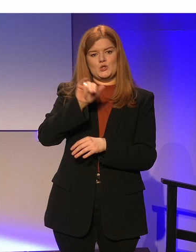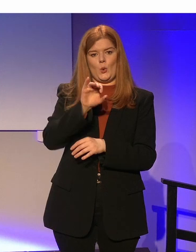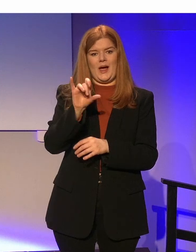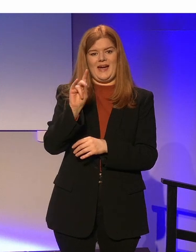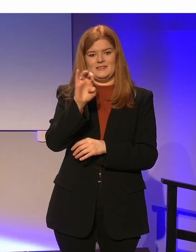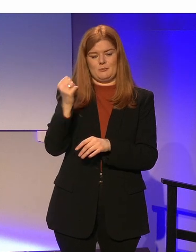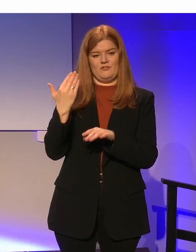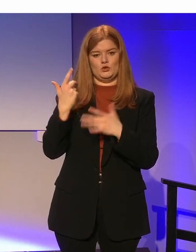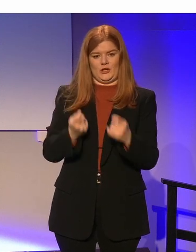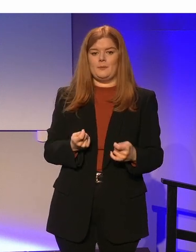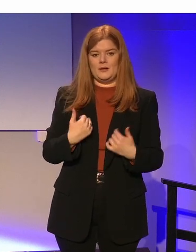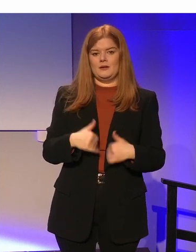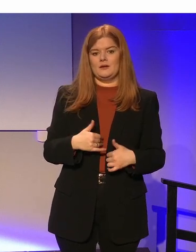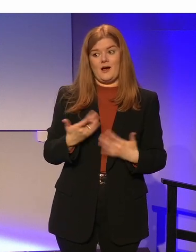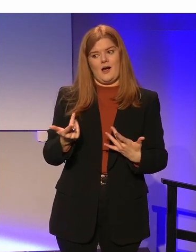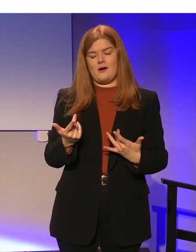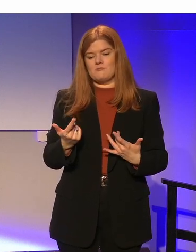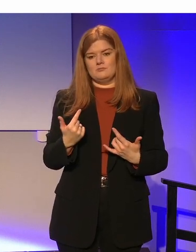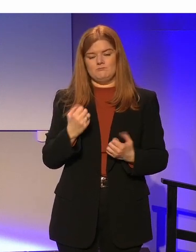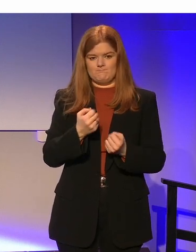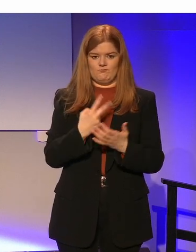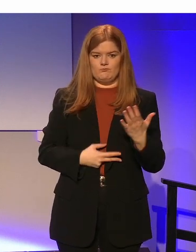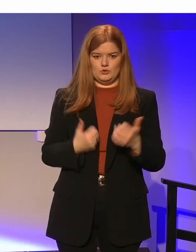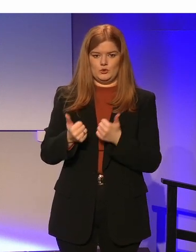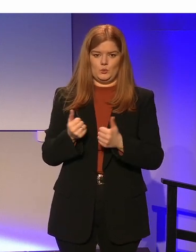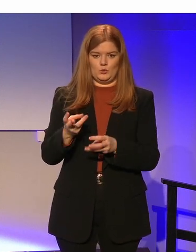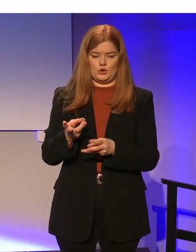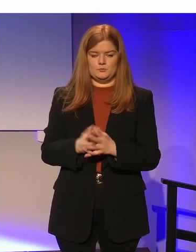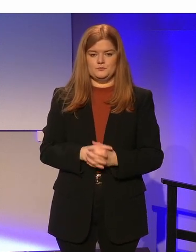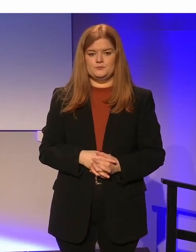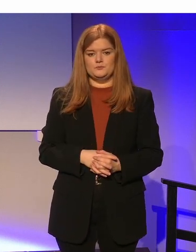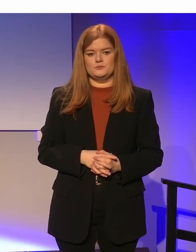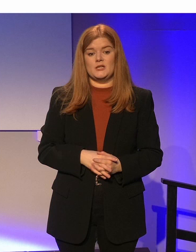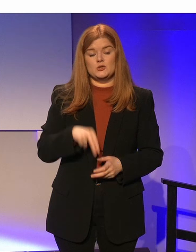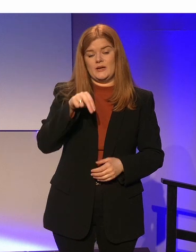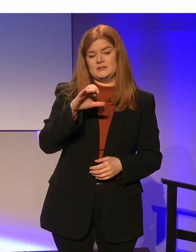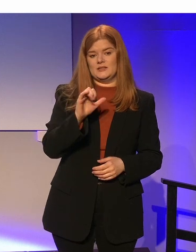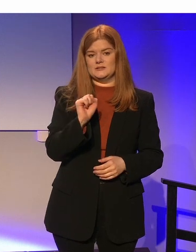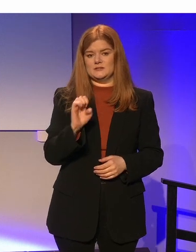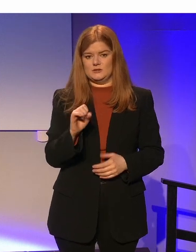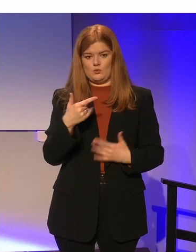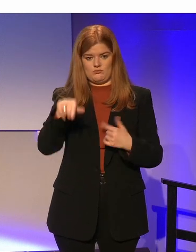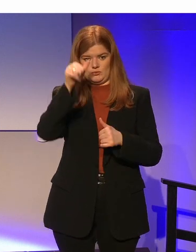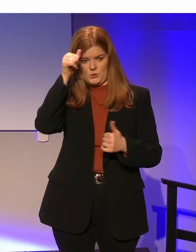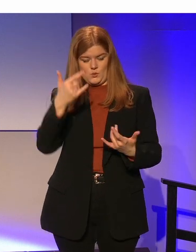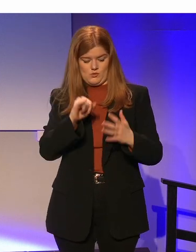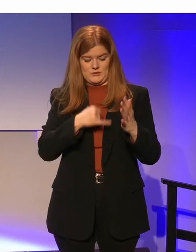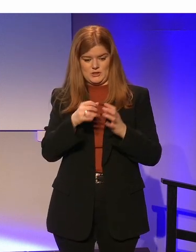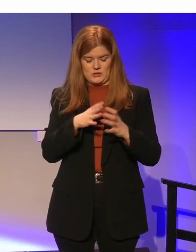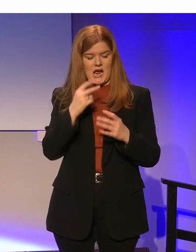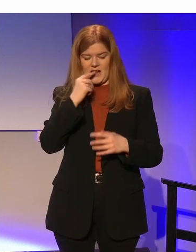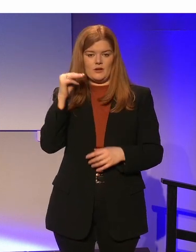the former chair, which I very much value. The NCSE itself, as you know, is